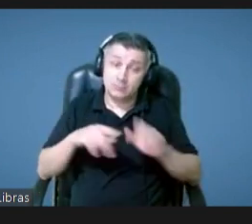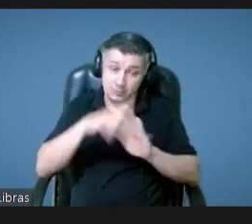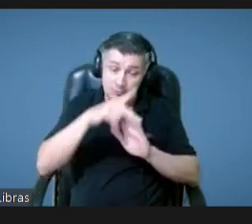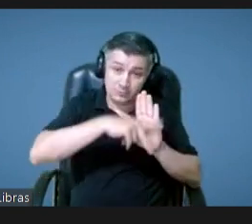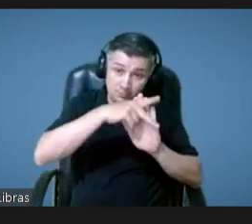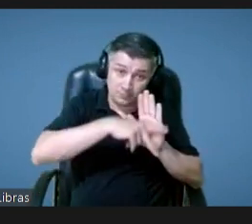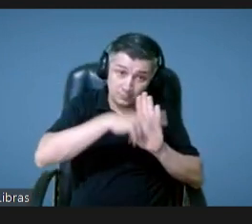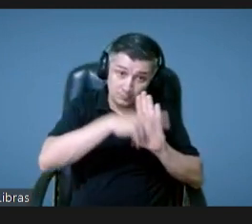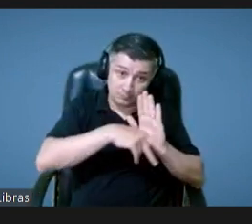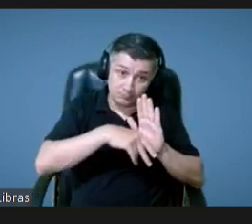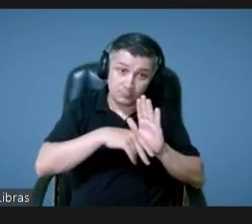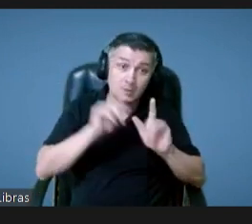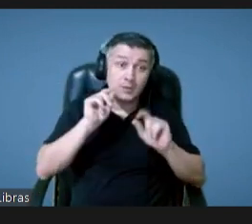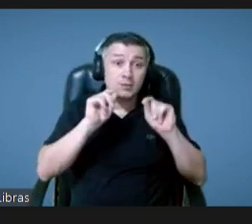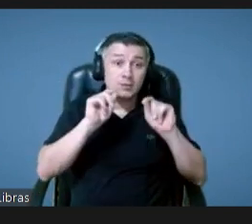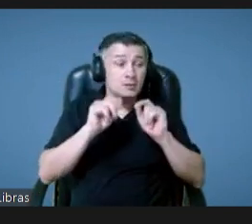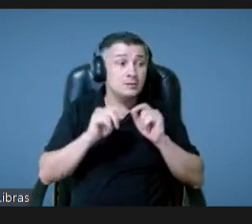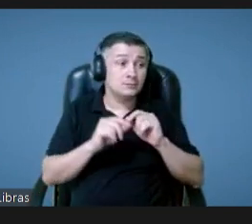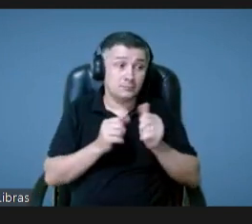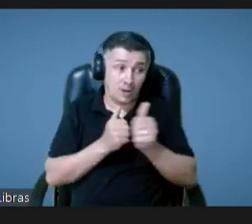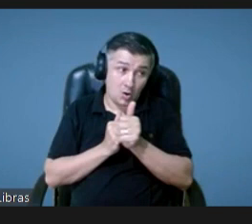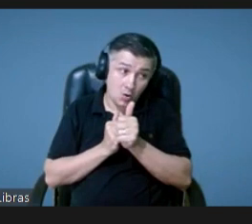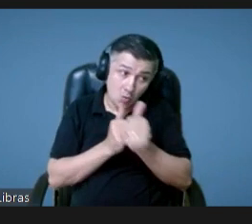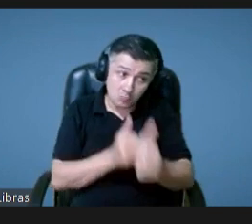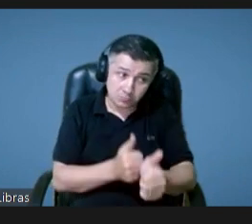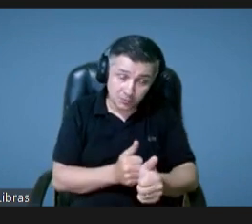First, in terms of this project,